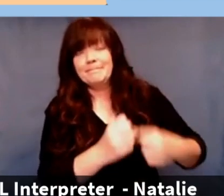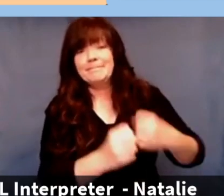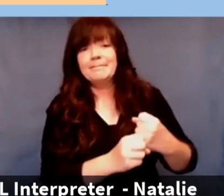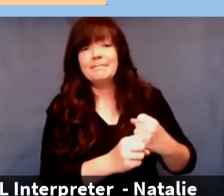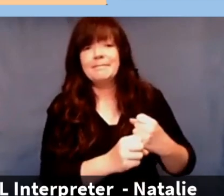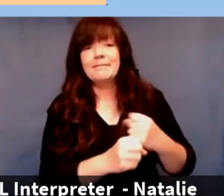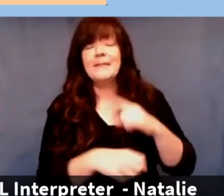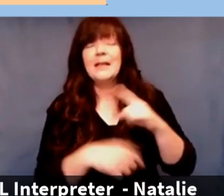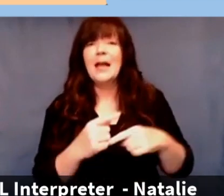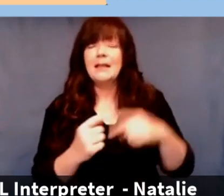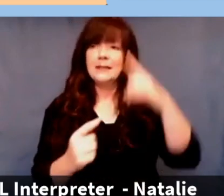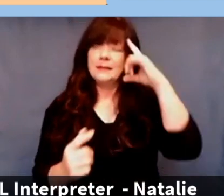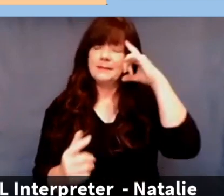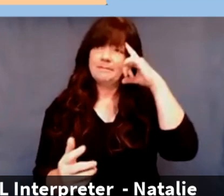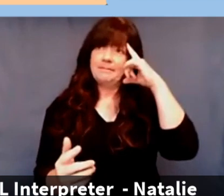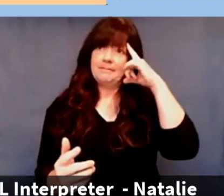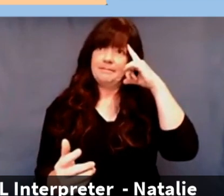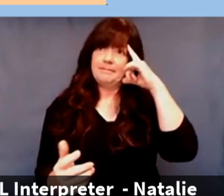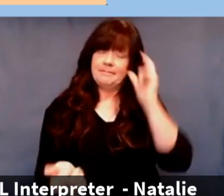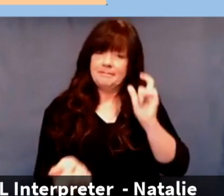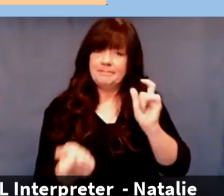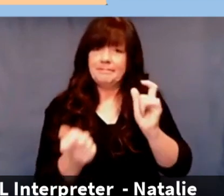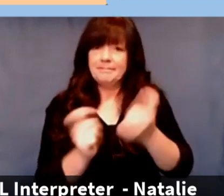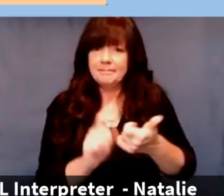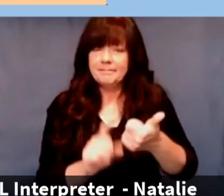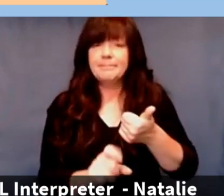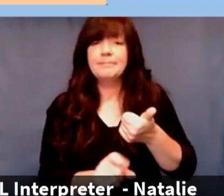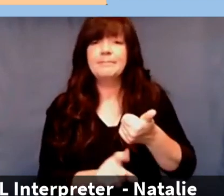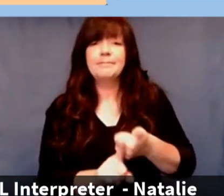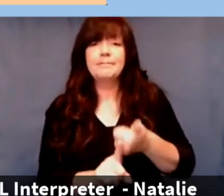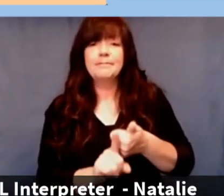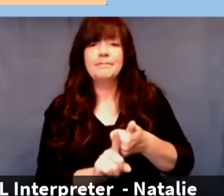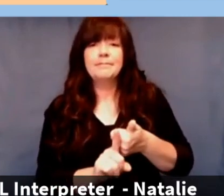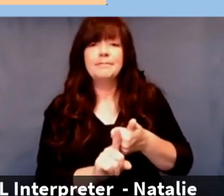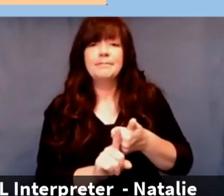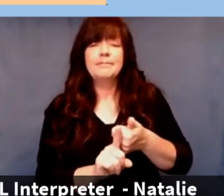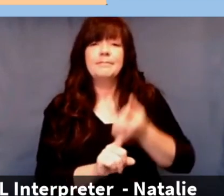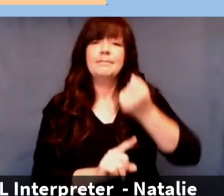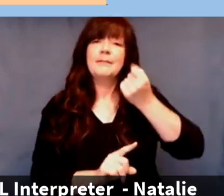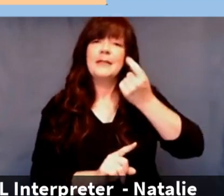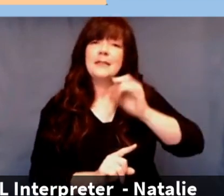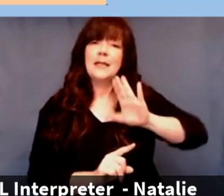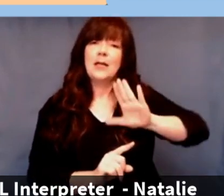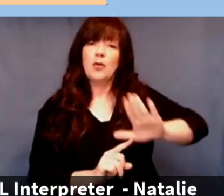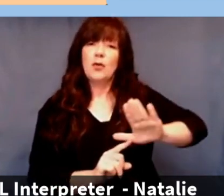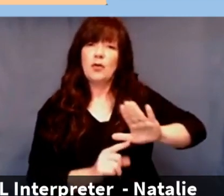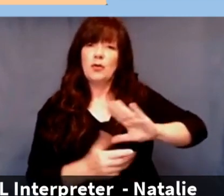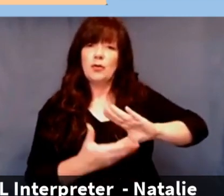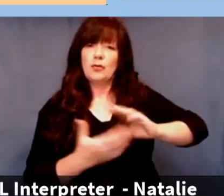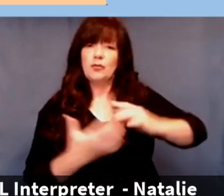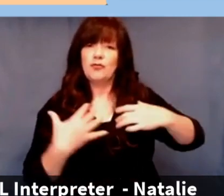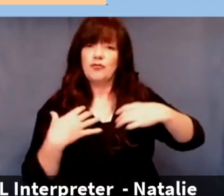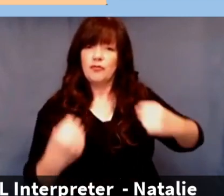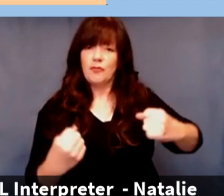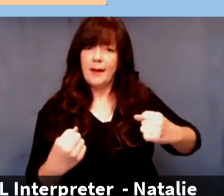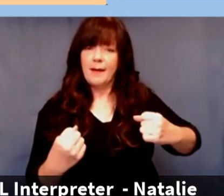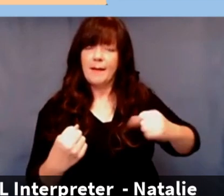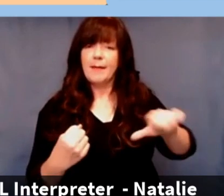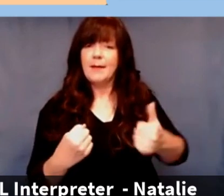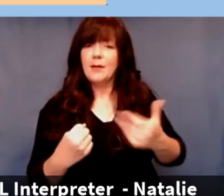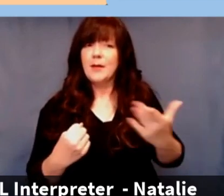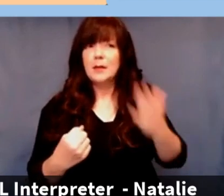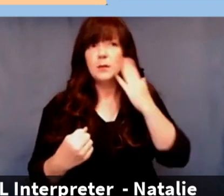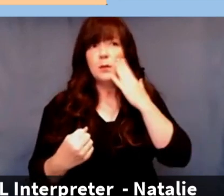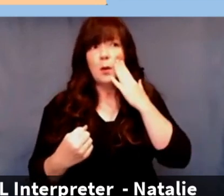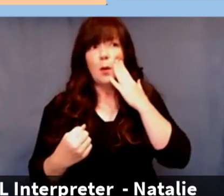an evolution of herself and a realization of her strength and like other things that, you know, being